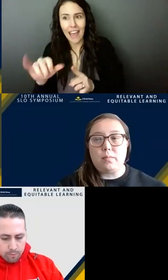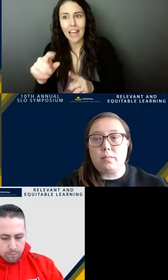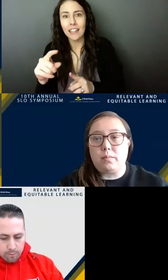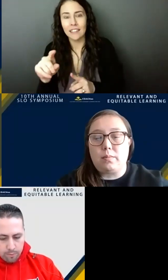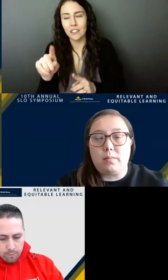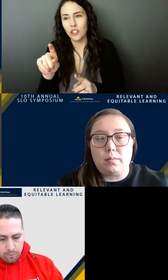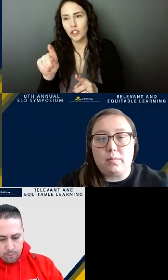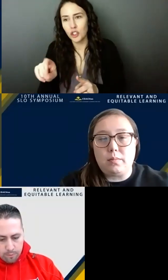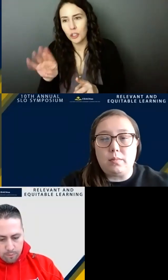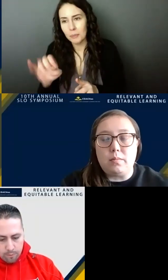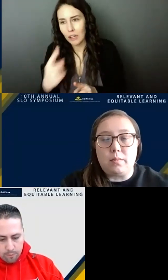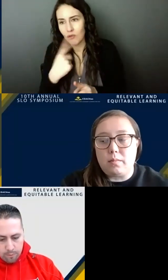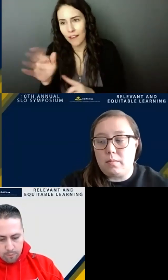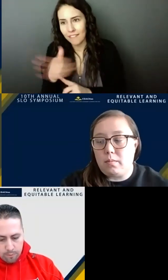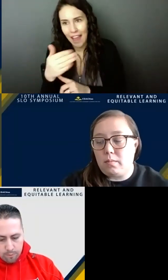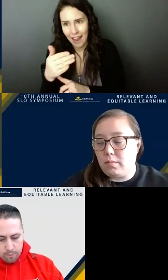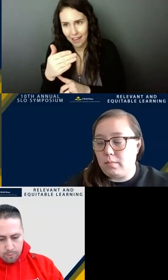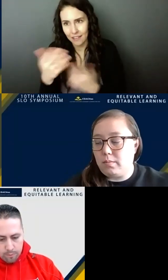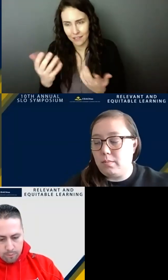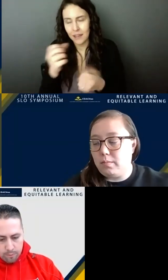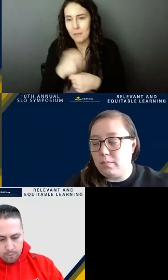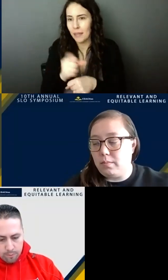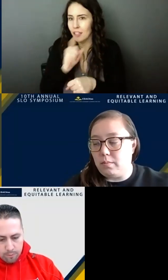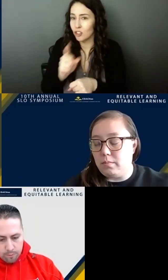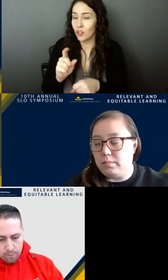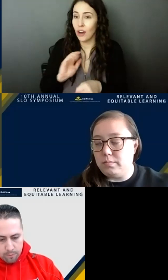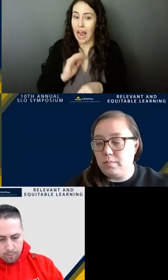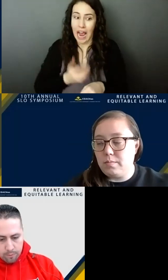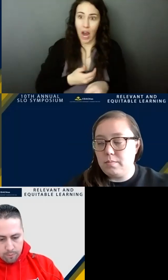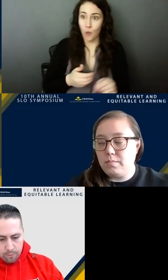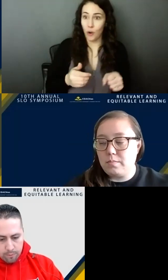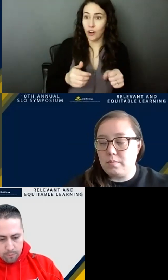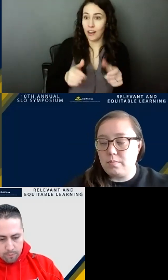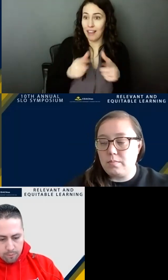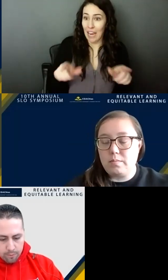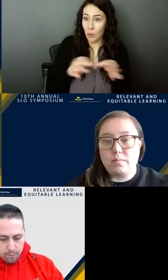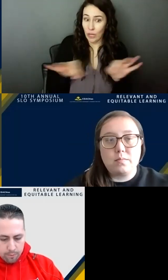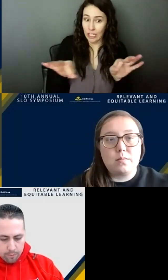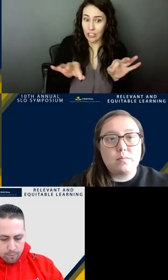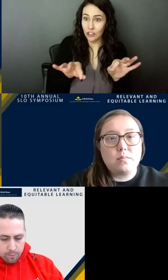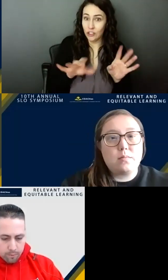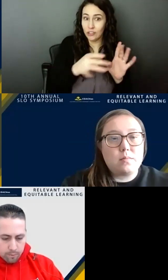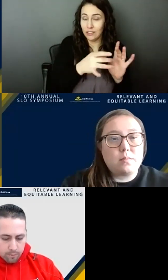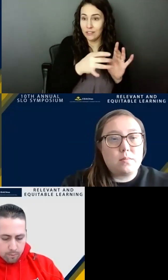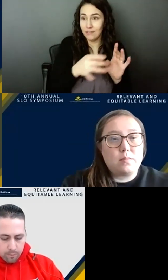us in terms of making sure that the language we're using when we're even talking about student learning is student friendly.